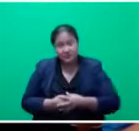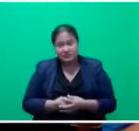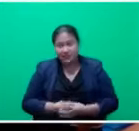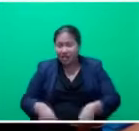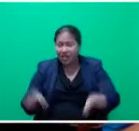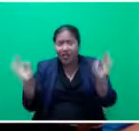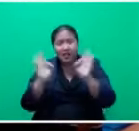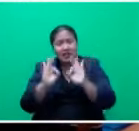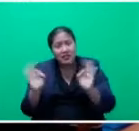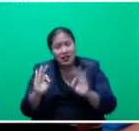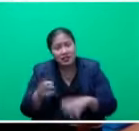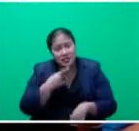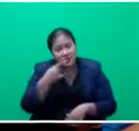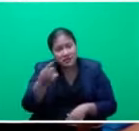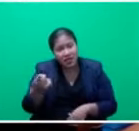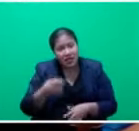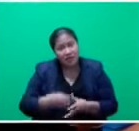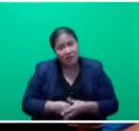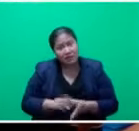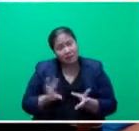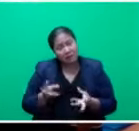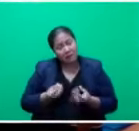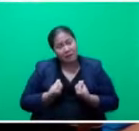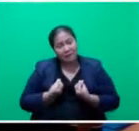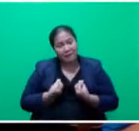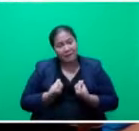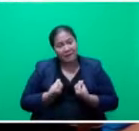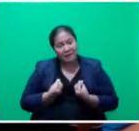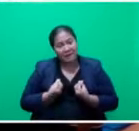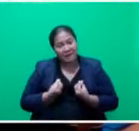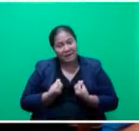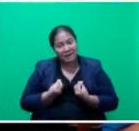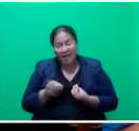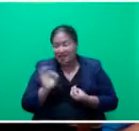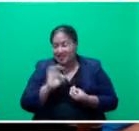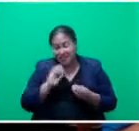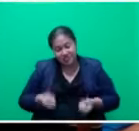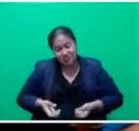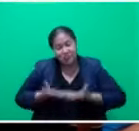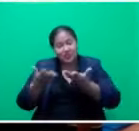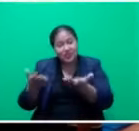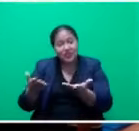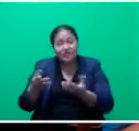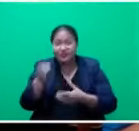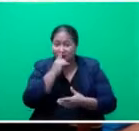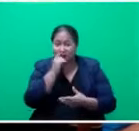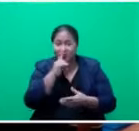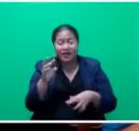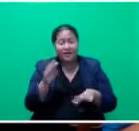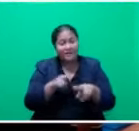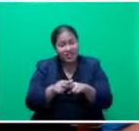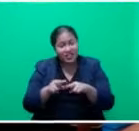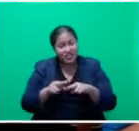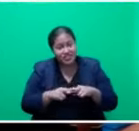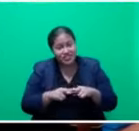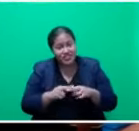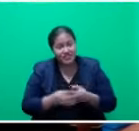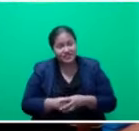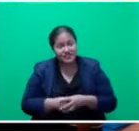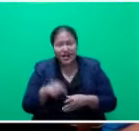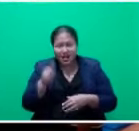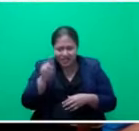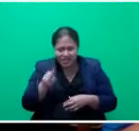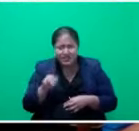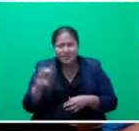say. They have nothing to offer the people of Fiji. And this has been the pattern that I've seen, Mr. Speaker,